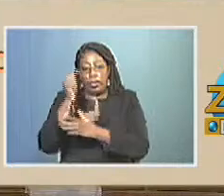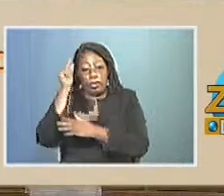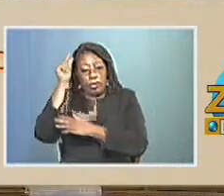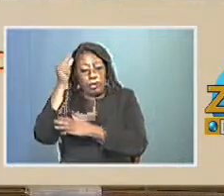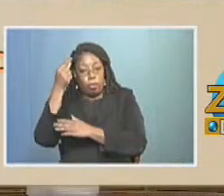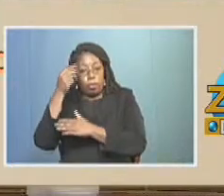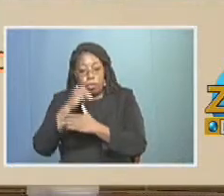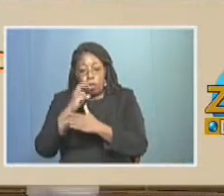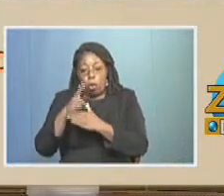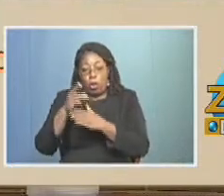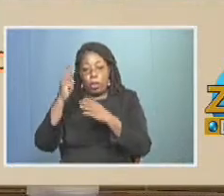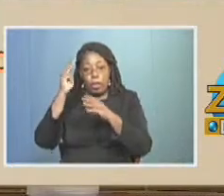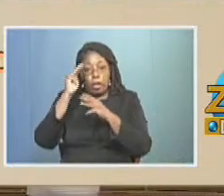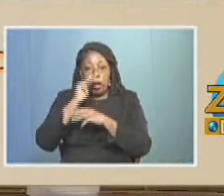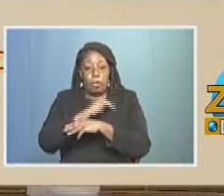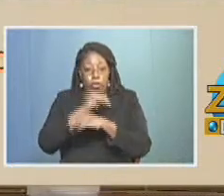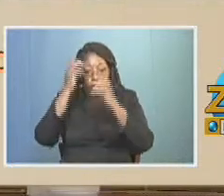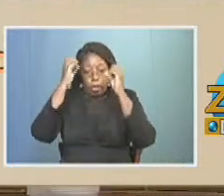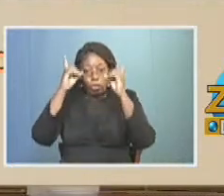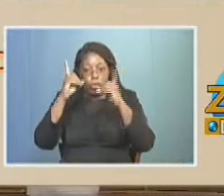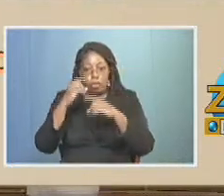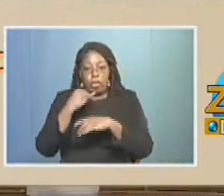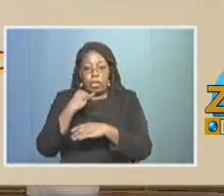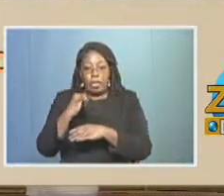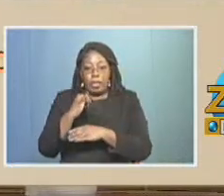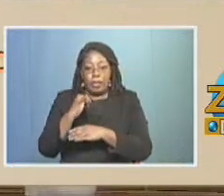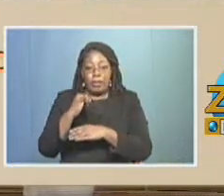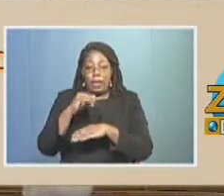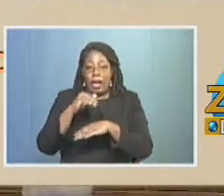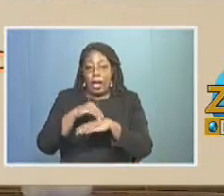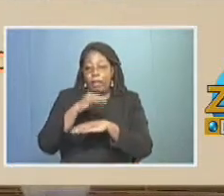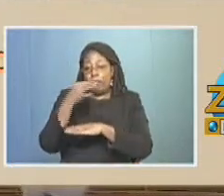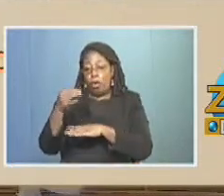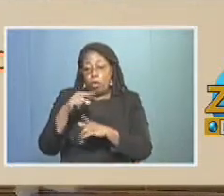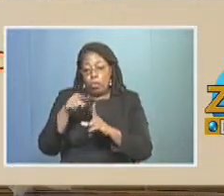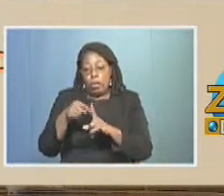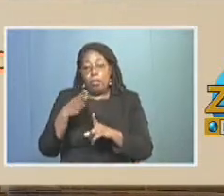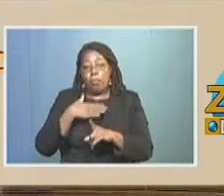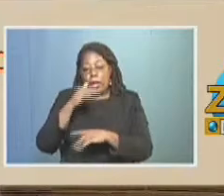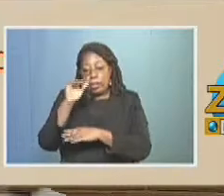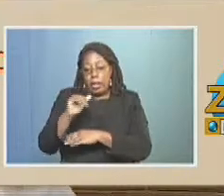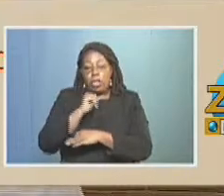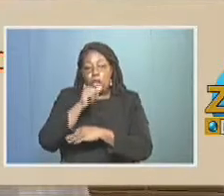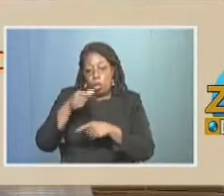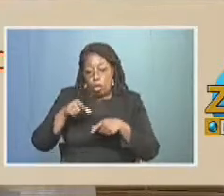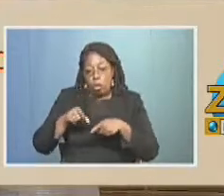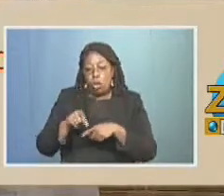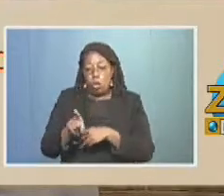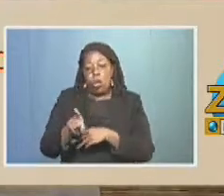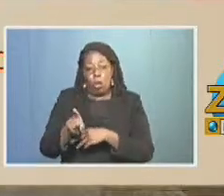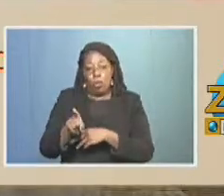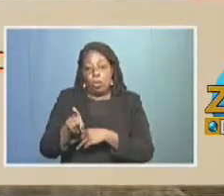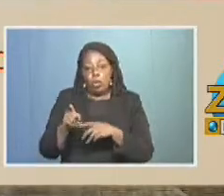the Ministry of Education is at fault when my child doesn't go to school. That's my